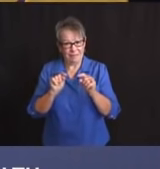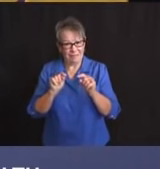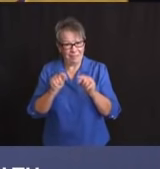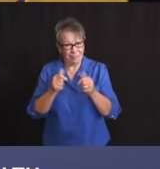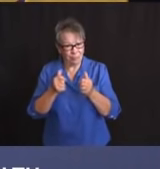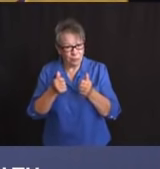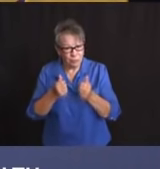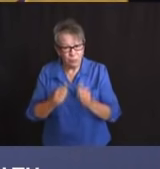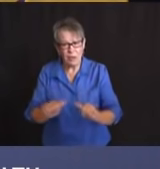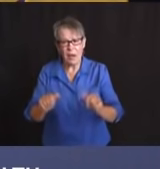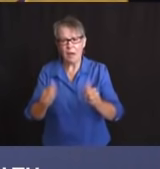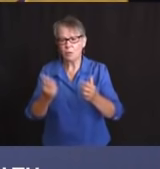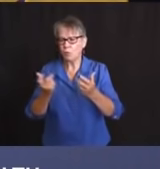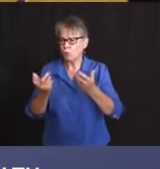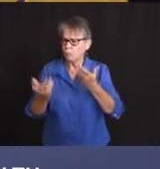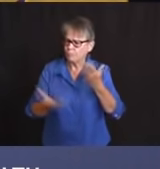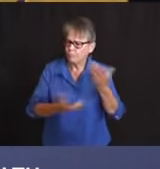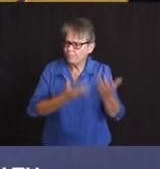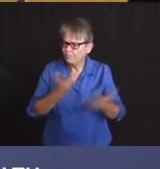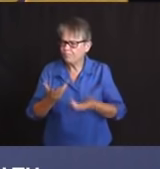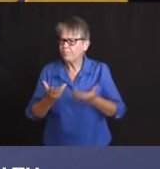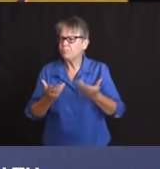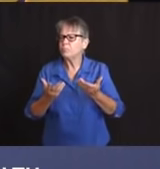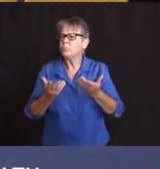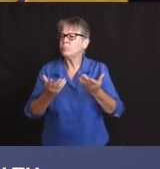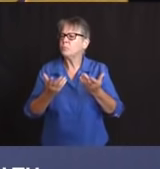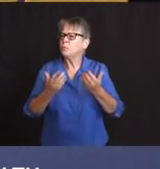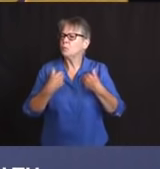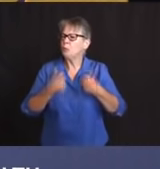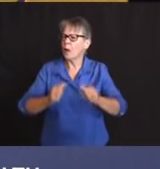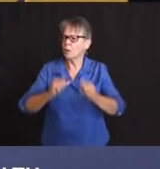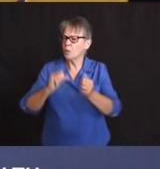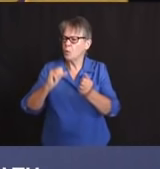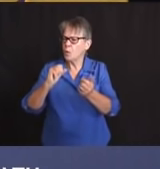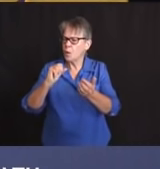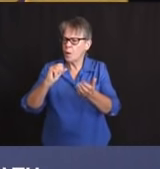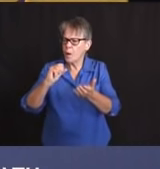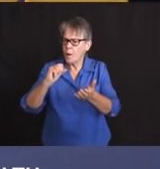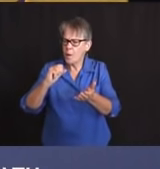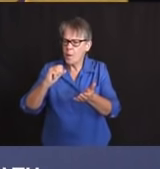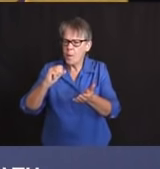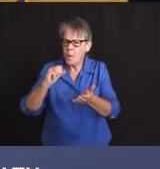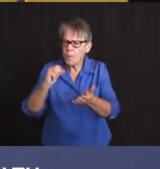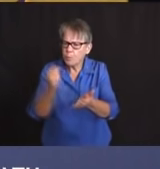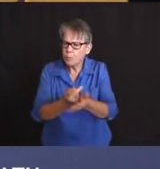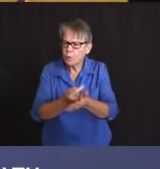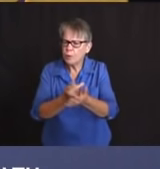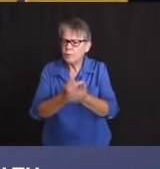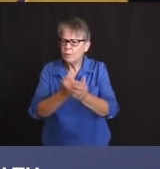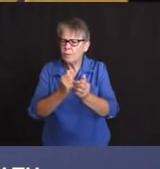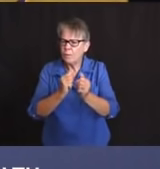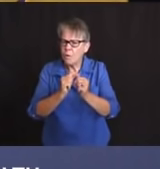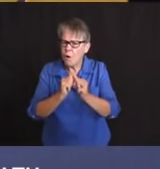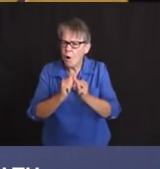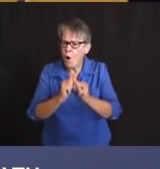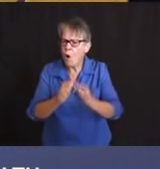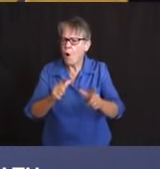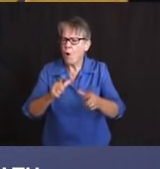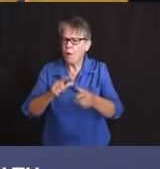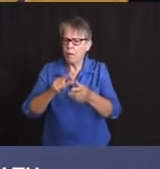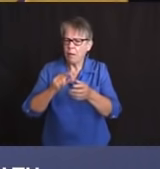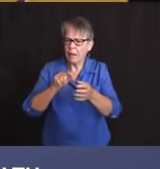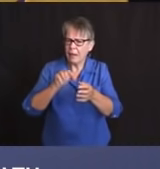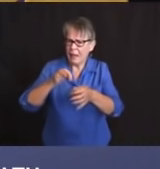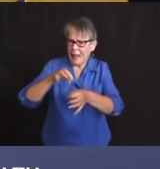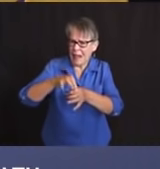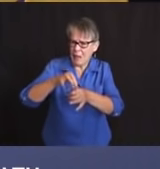by November 20th. And that's the rationale. So this allows folks to begin to